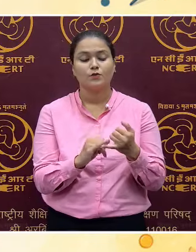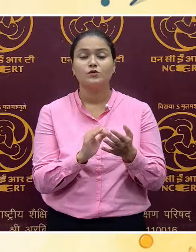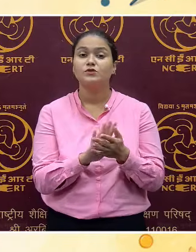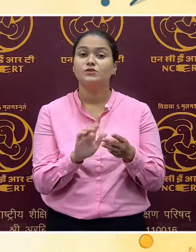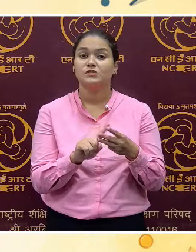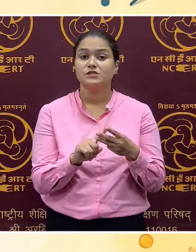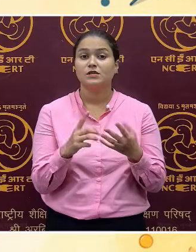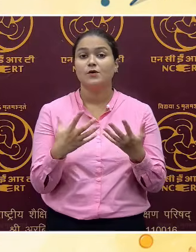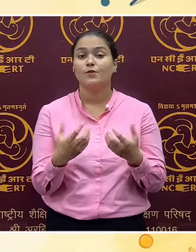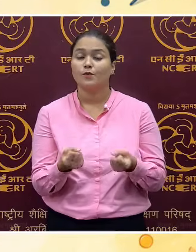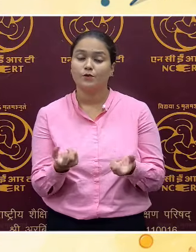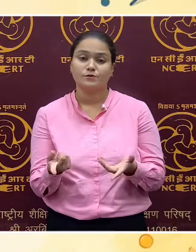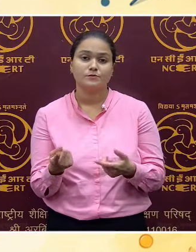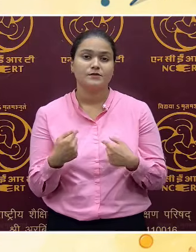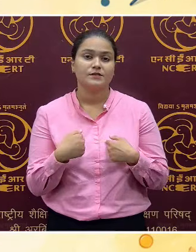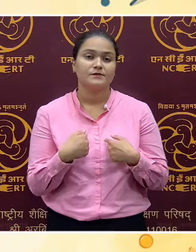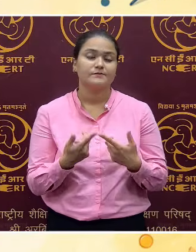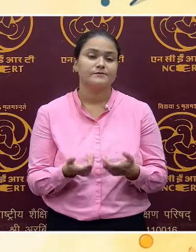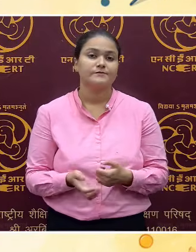me.